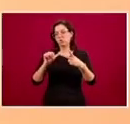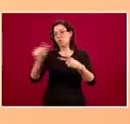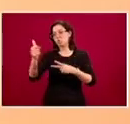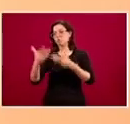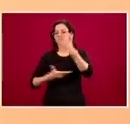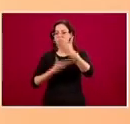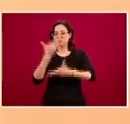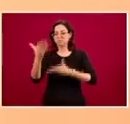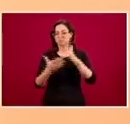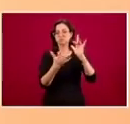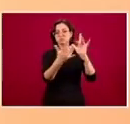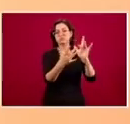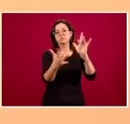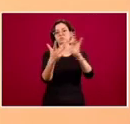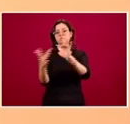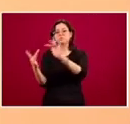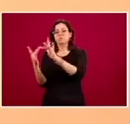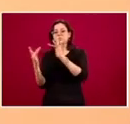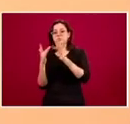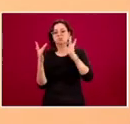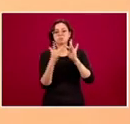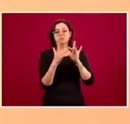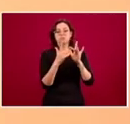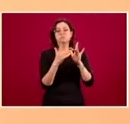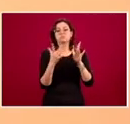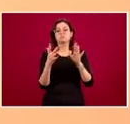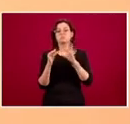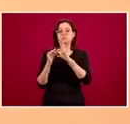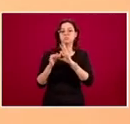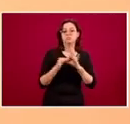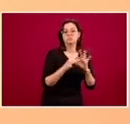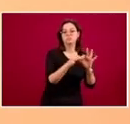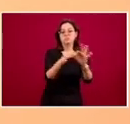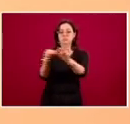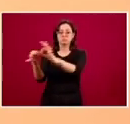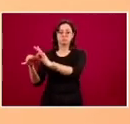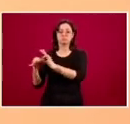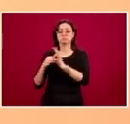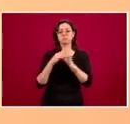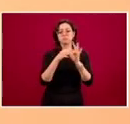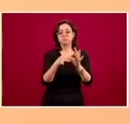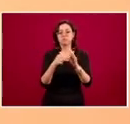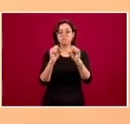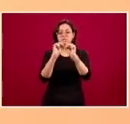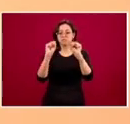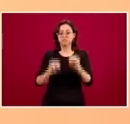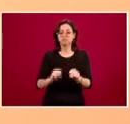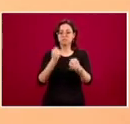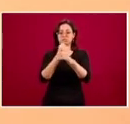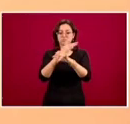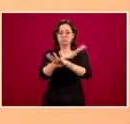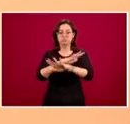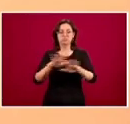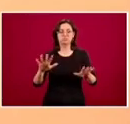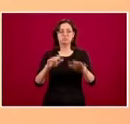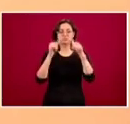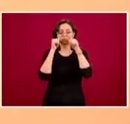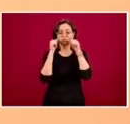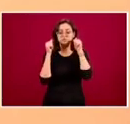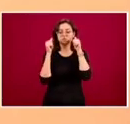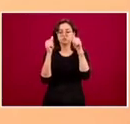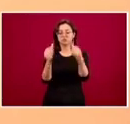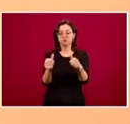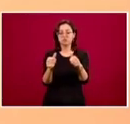hotlines that you can call. These numbers belong to a network that has been articulated